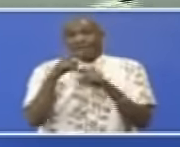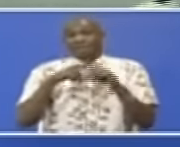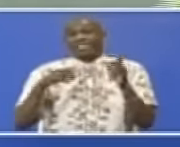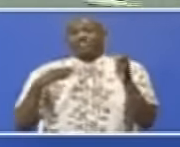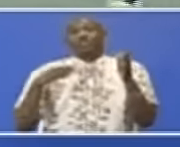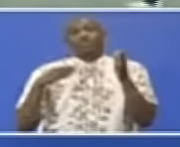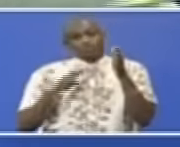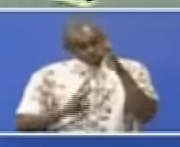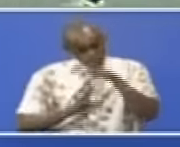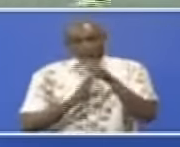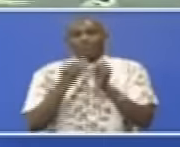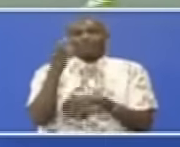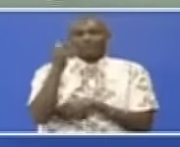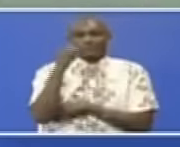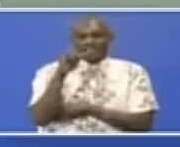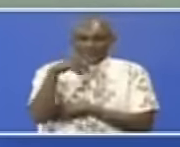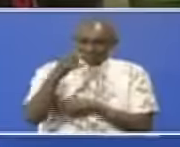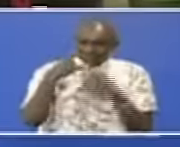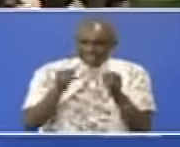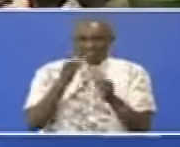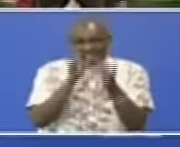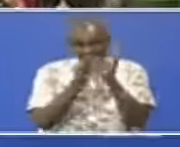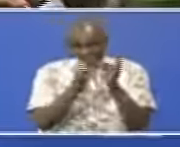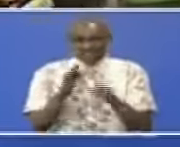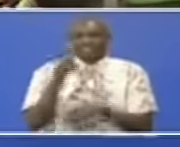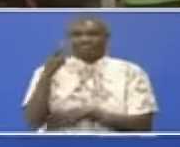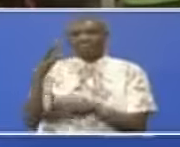Rai hung on to win the match by 33 points to 29.